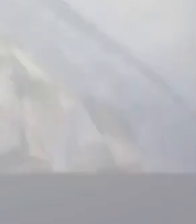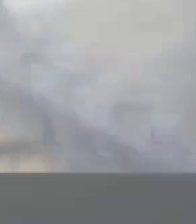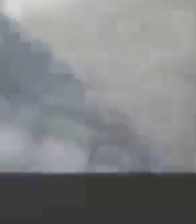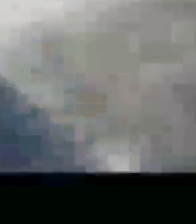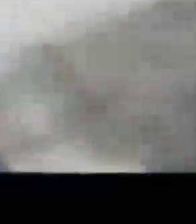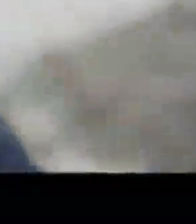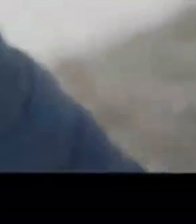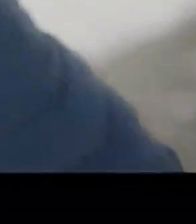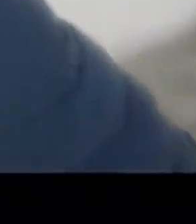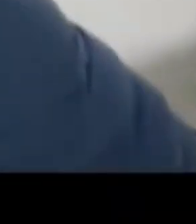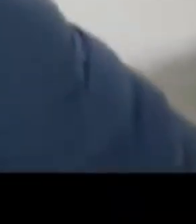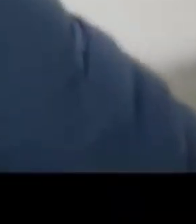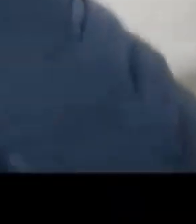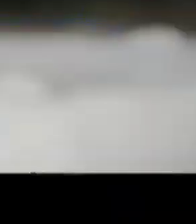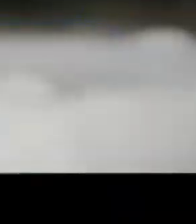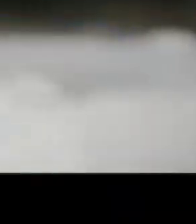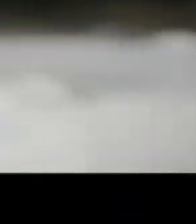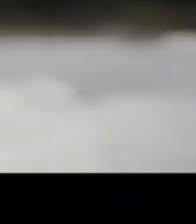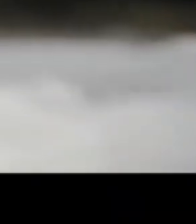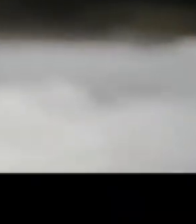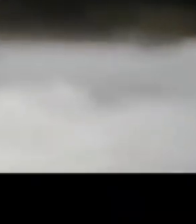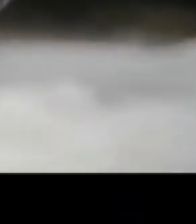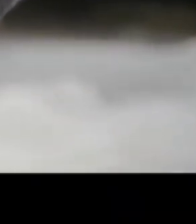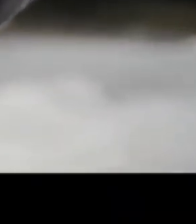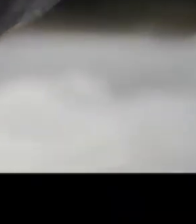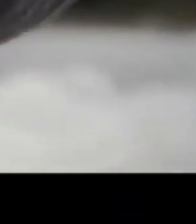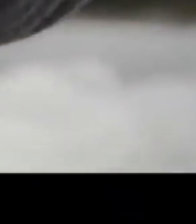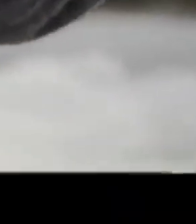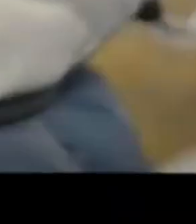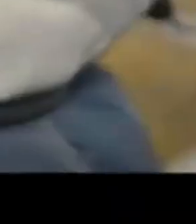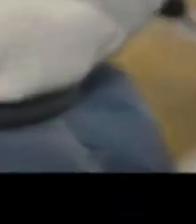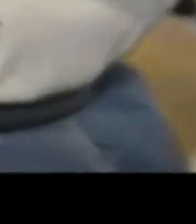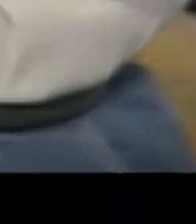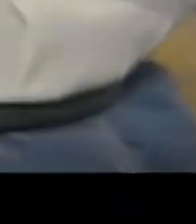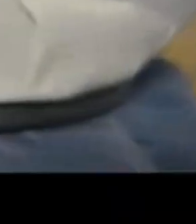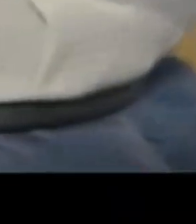I love hiking. I love just going out for a long period of time.